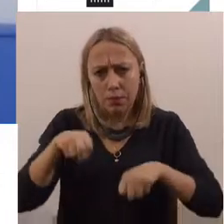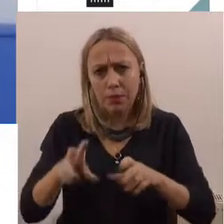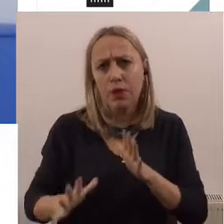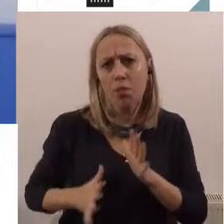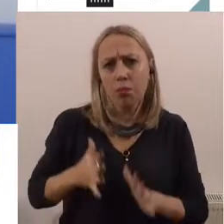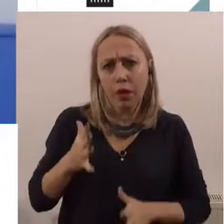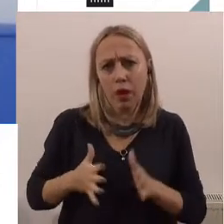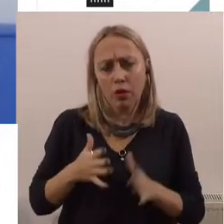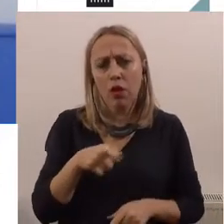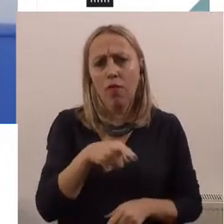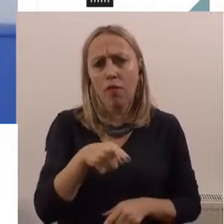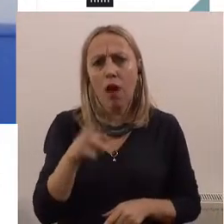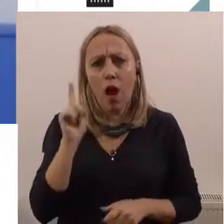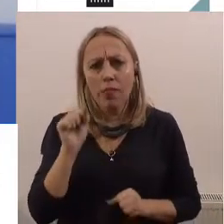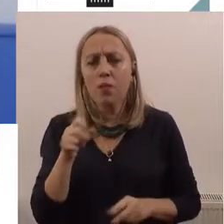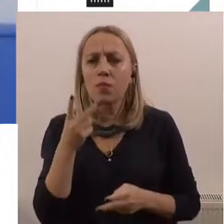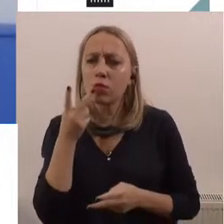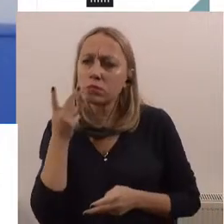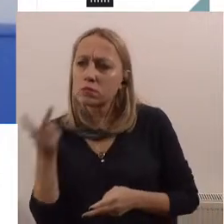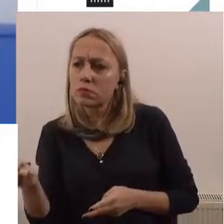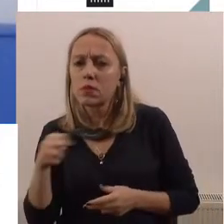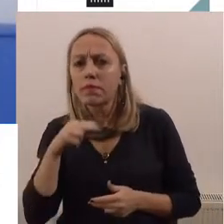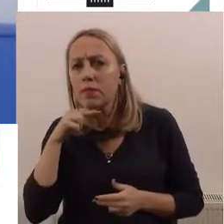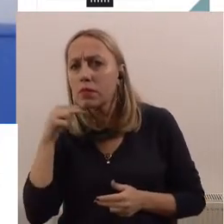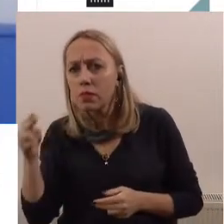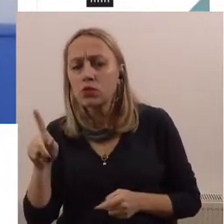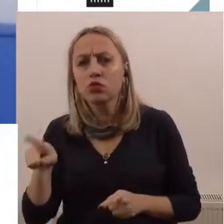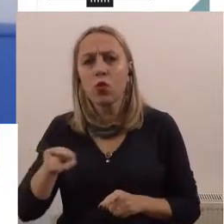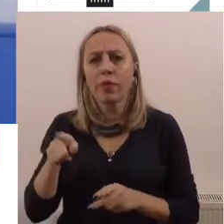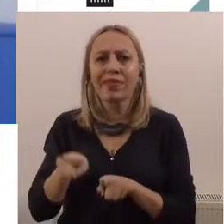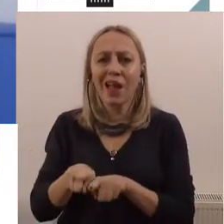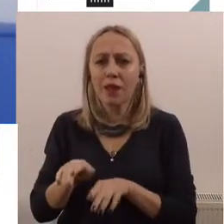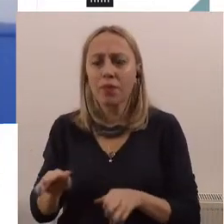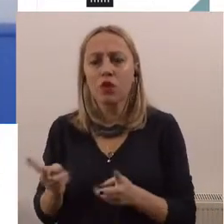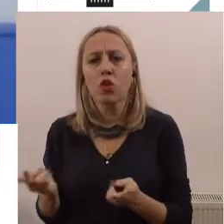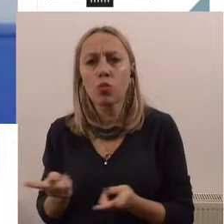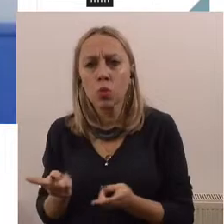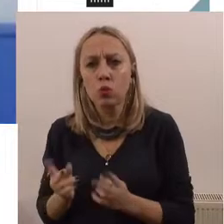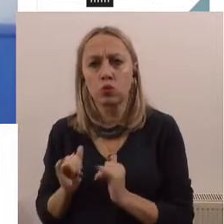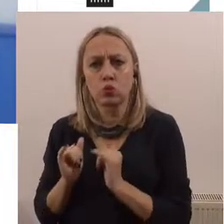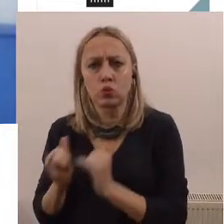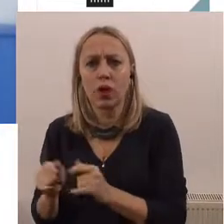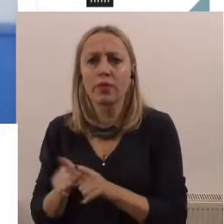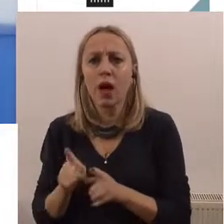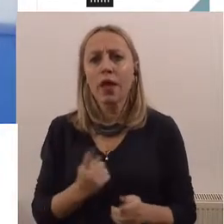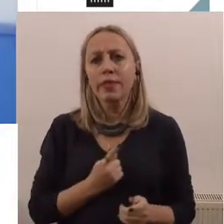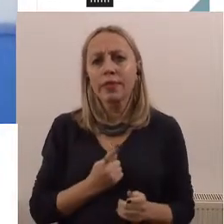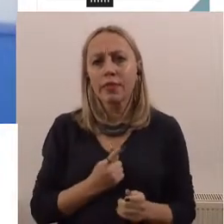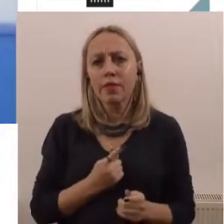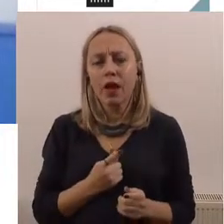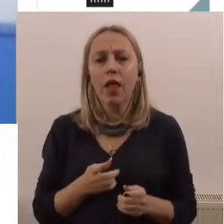are trained just to really focus on that, what that child needs, and then they get a private tour as a family.